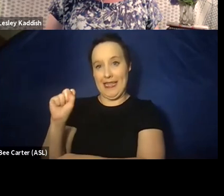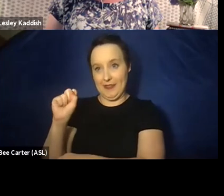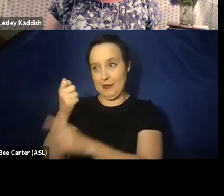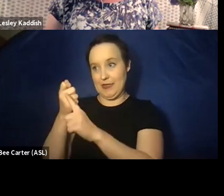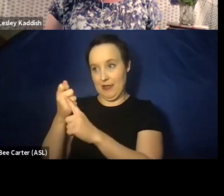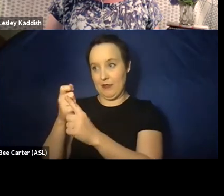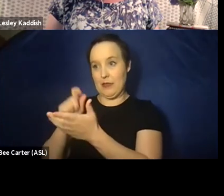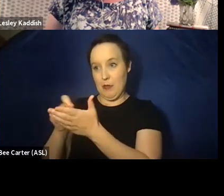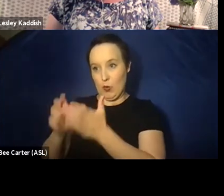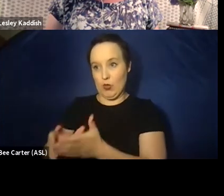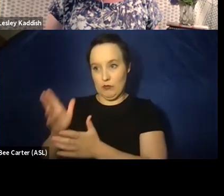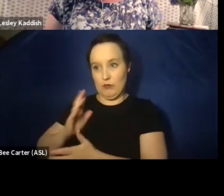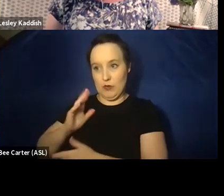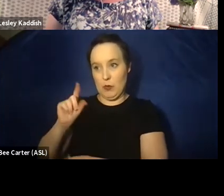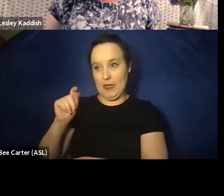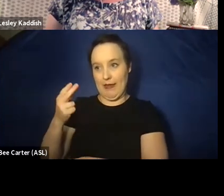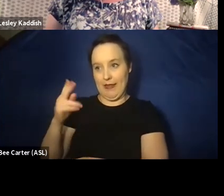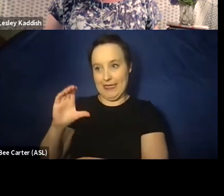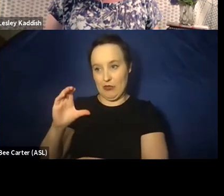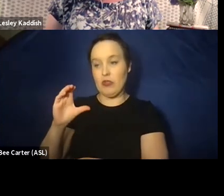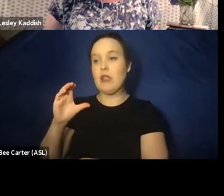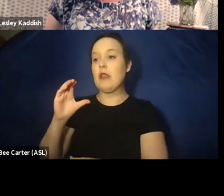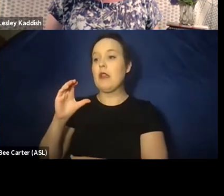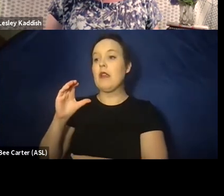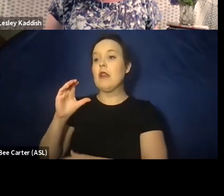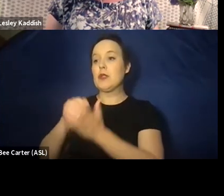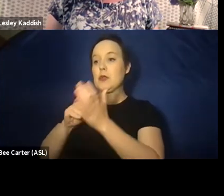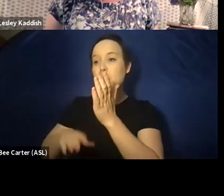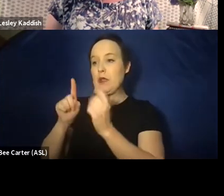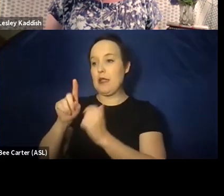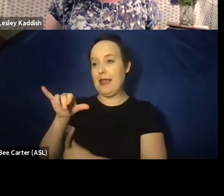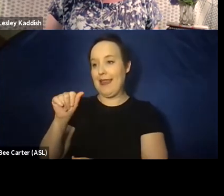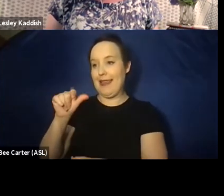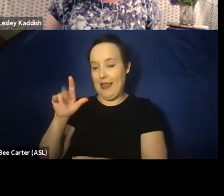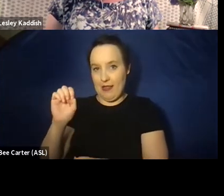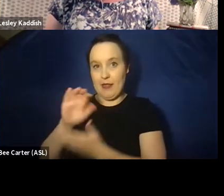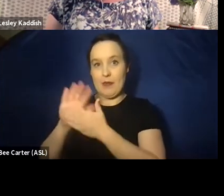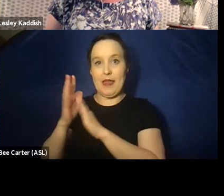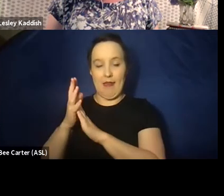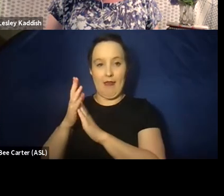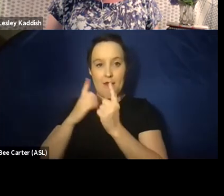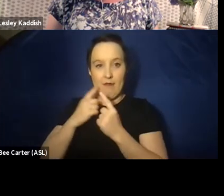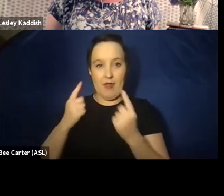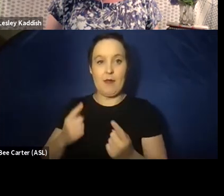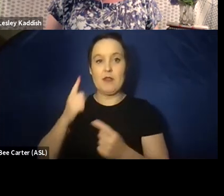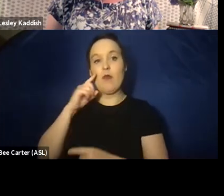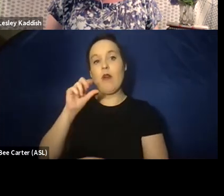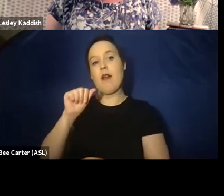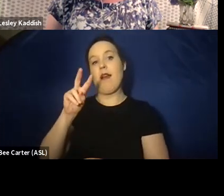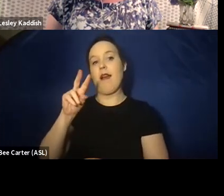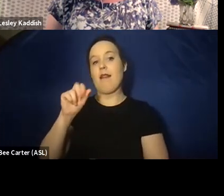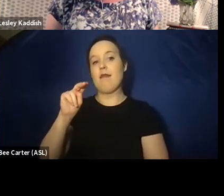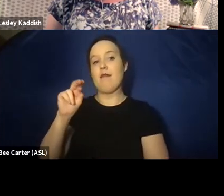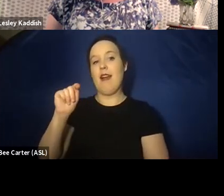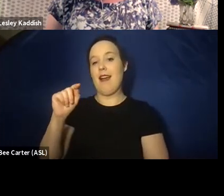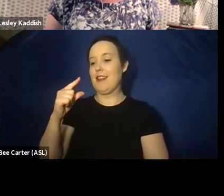century. He was a student at Yale, and he became very much known as one of the most avant-garde composers of the early part of the